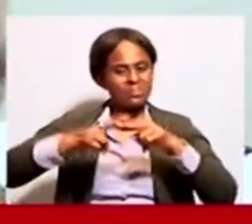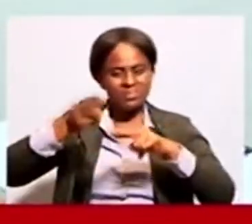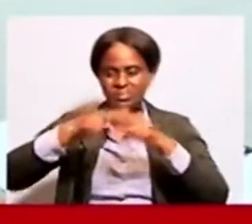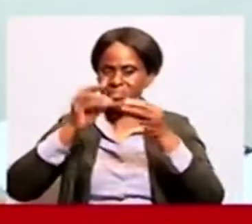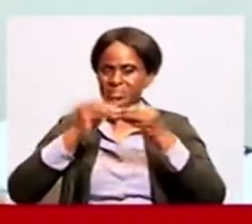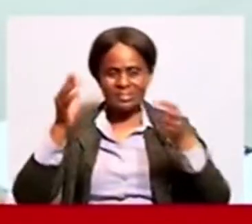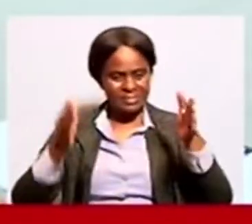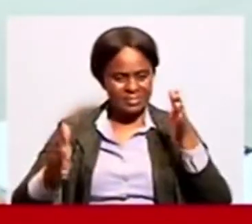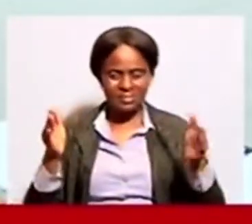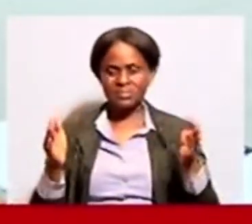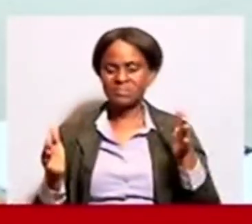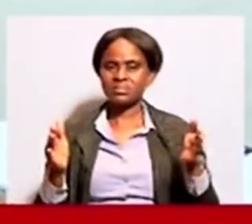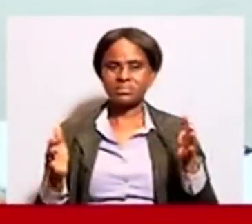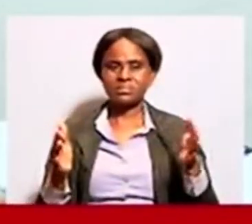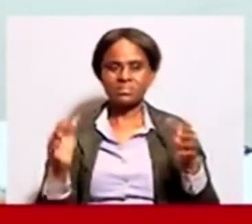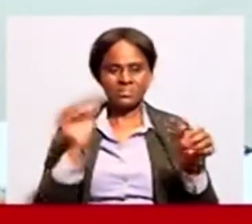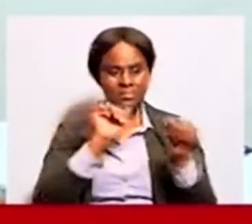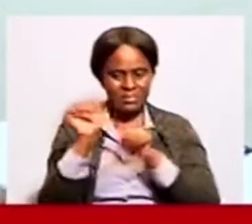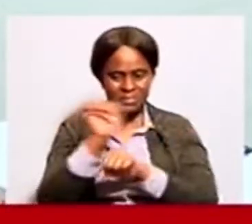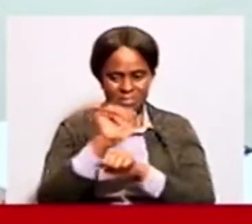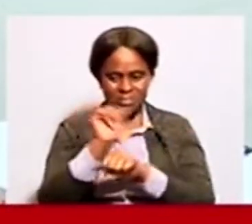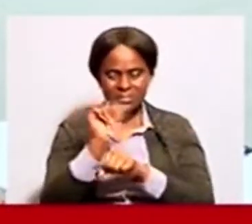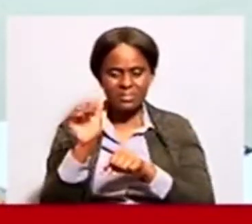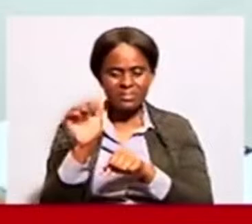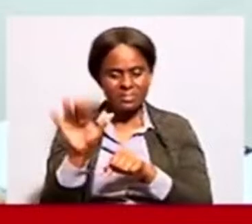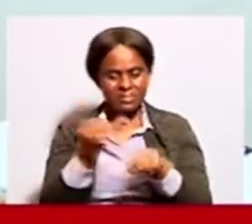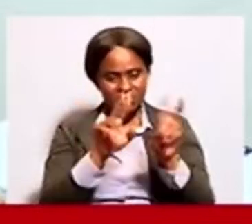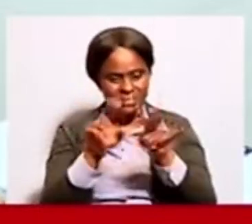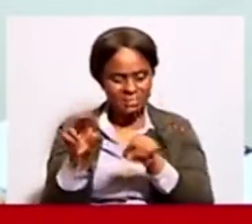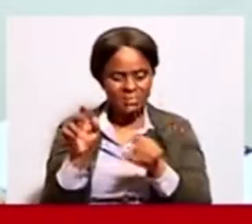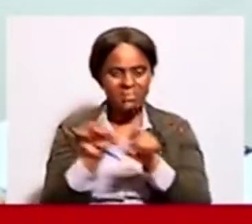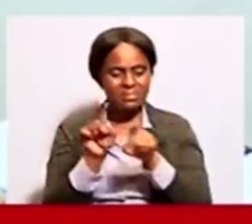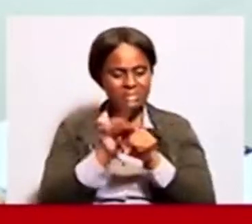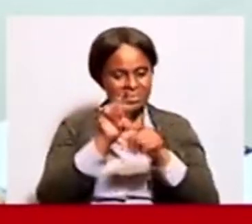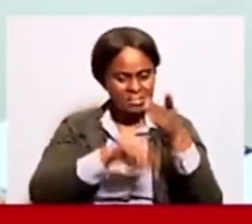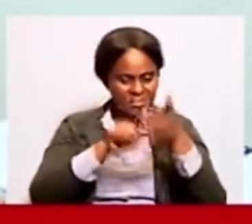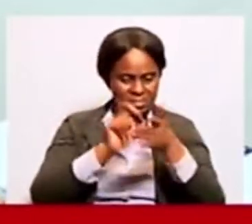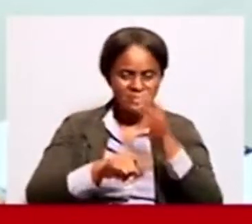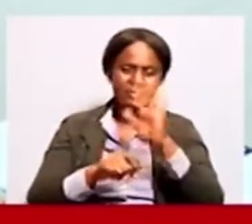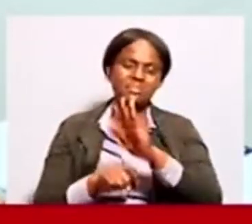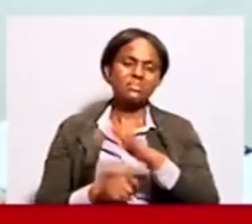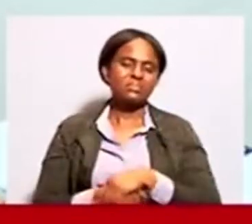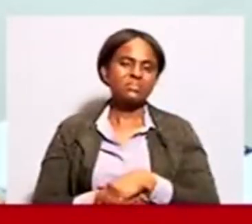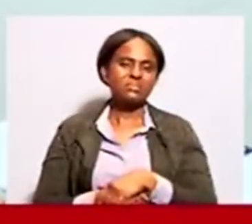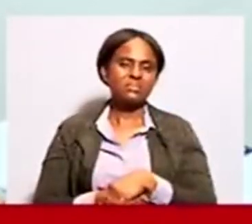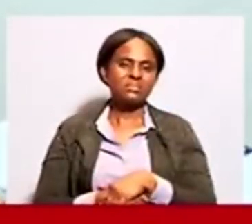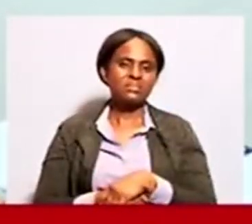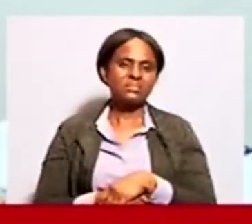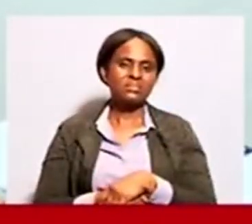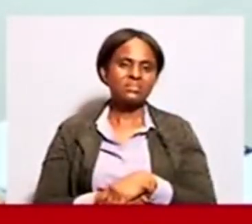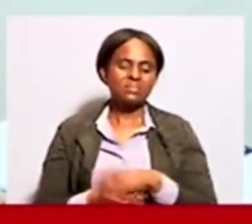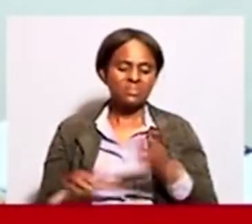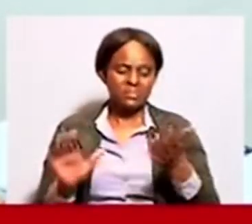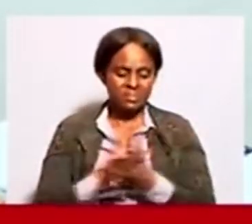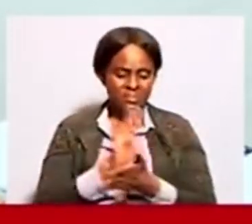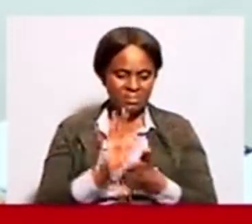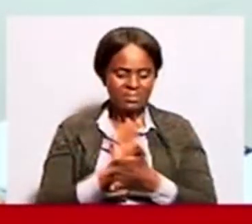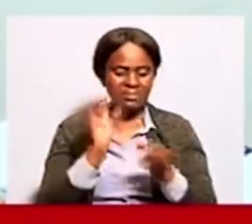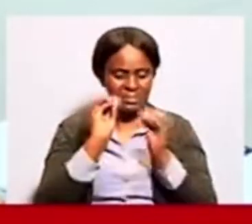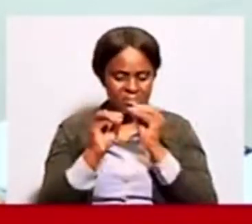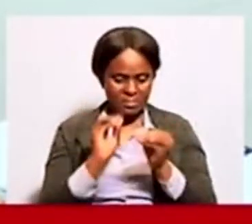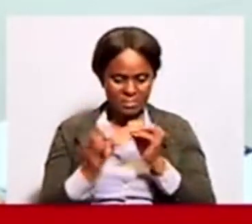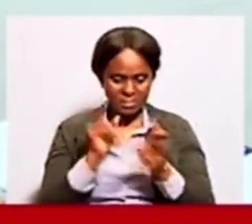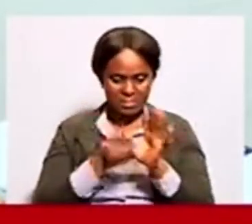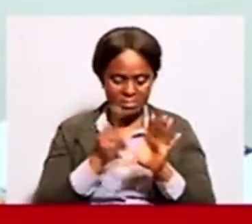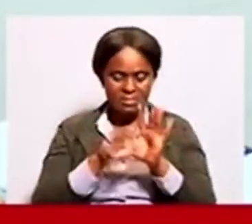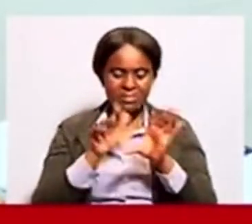between. The vehicle is there to monitor. The administrative component is there. But how fast they put in fuel in the